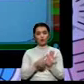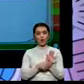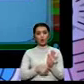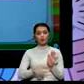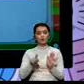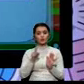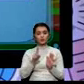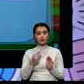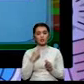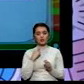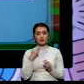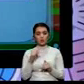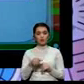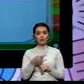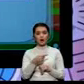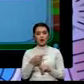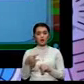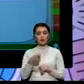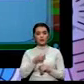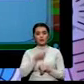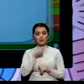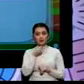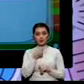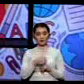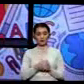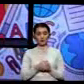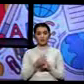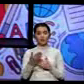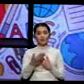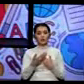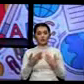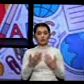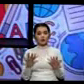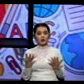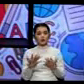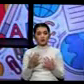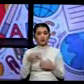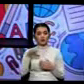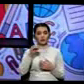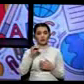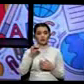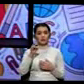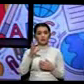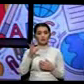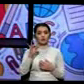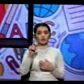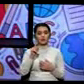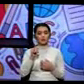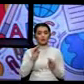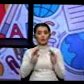4961 sonlari ayirmasidan katta. Biz qanday tengsizlik tuzishimiz